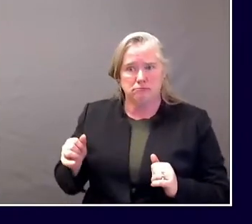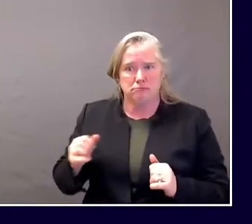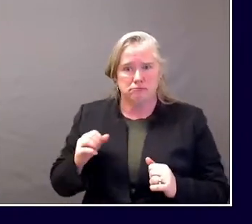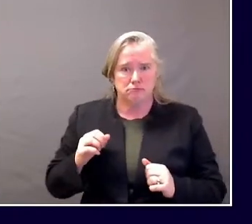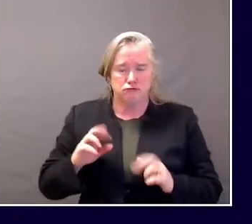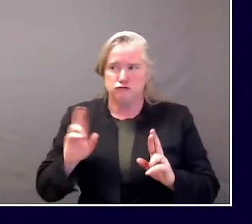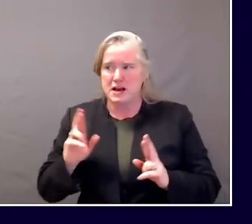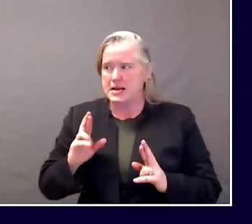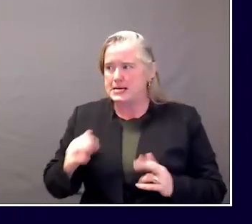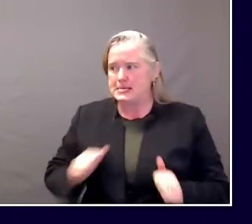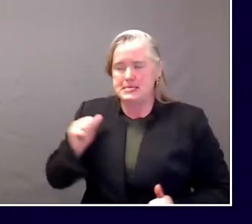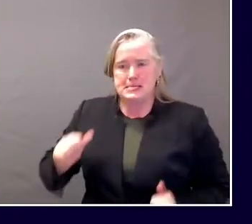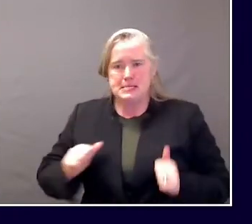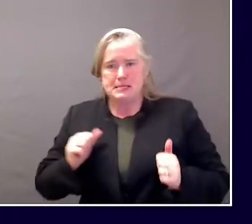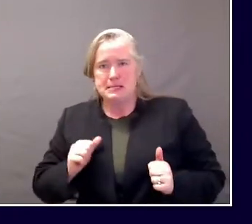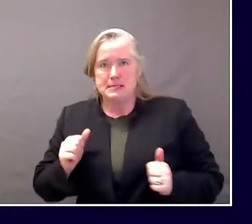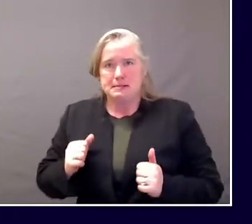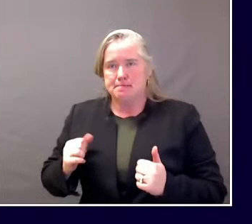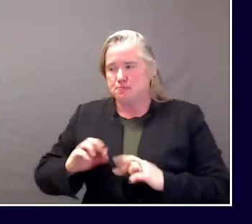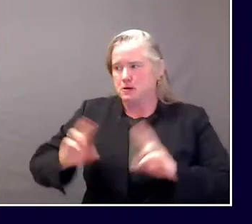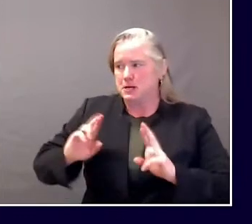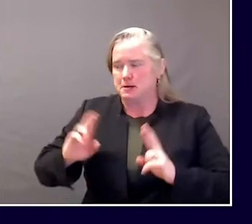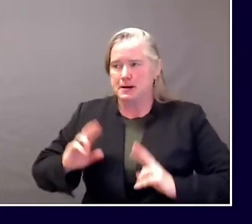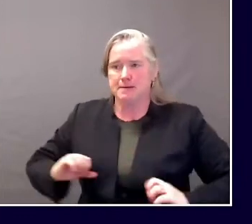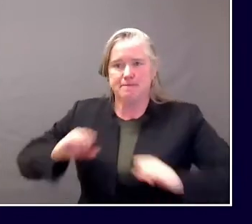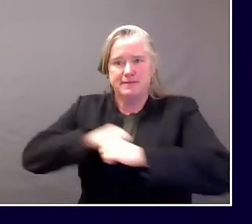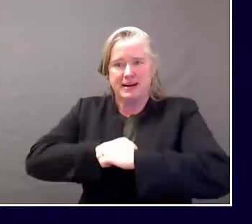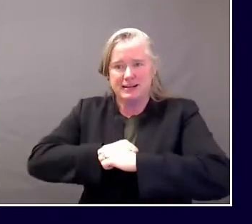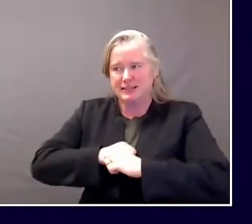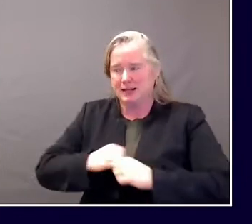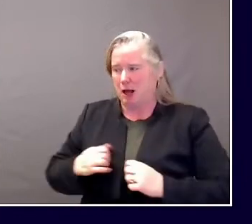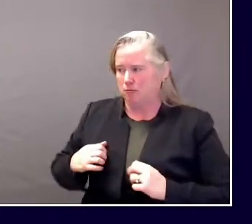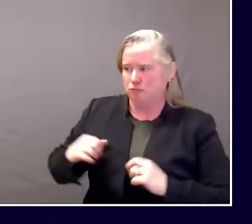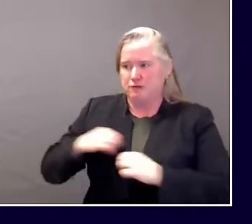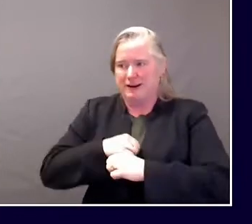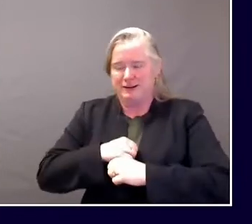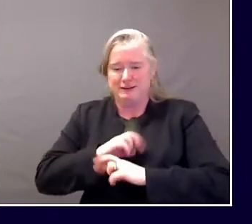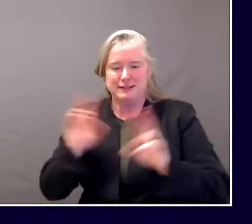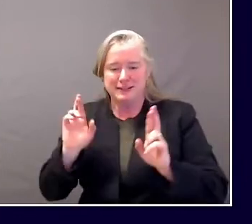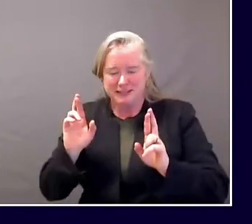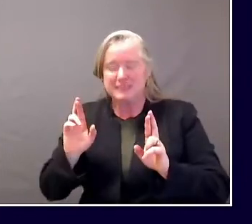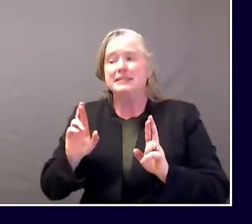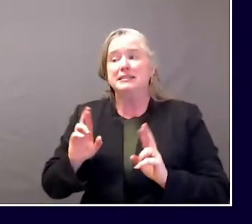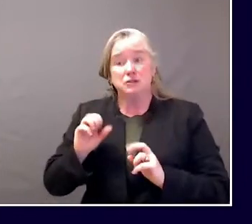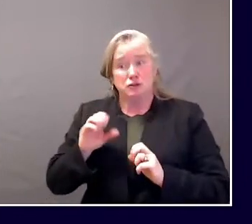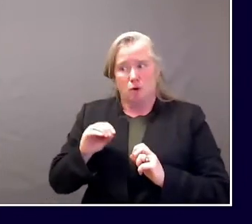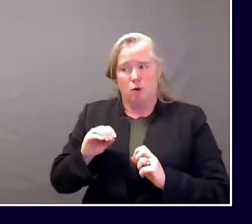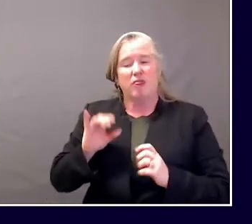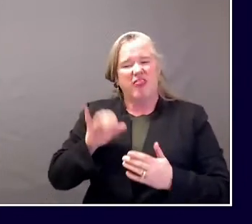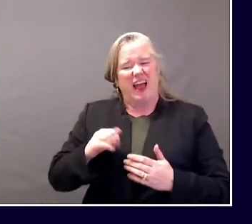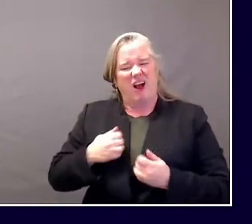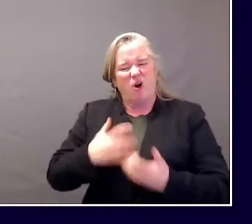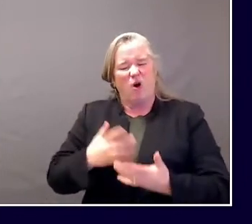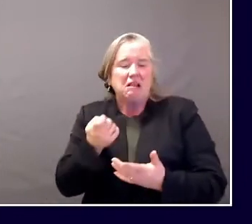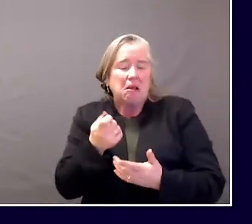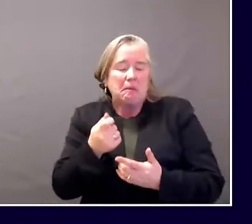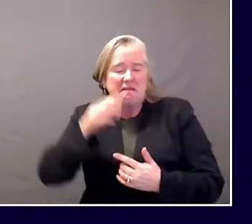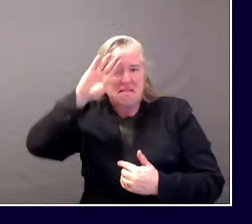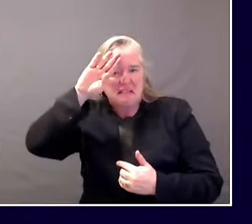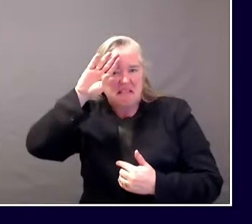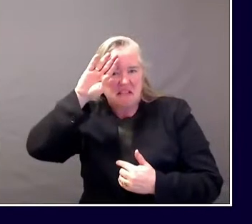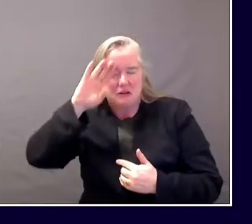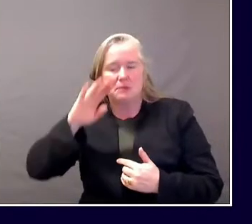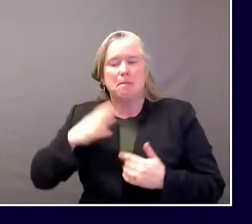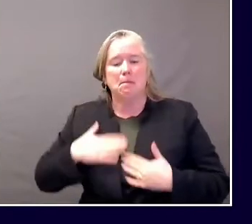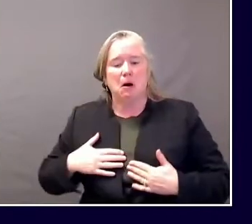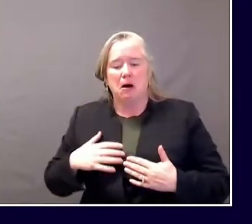up, activating, getting ready to tackle the virus. What vaccines do is provide a little glimpse at that,